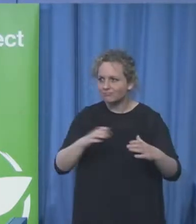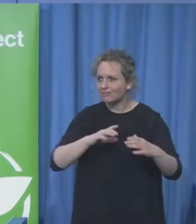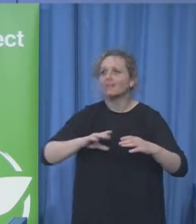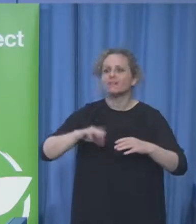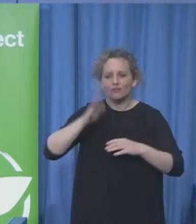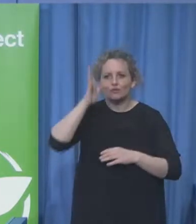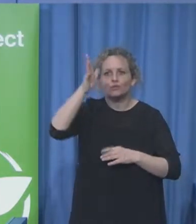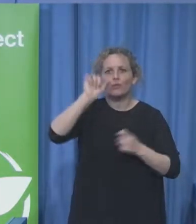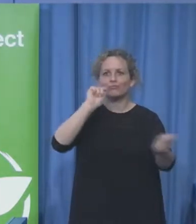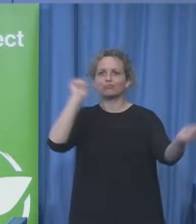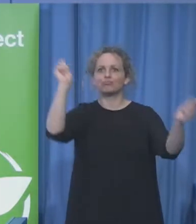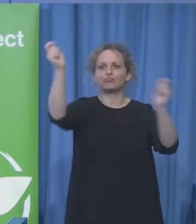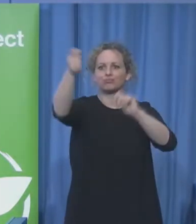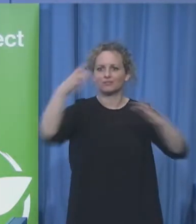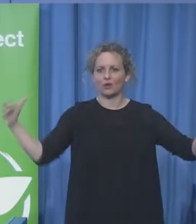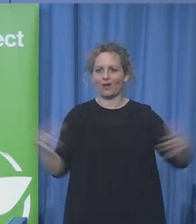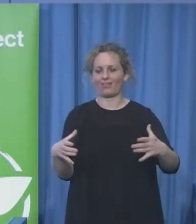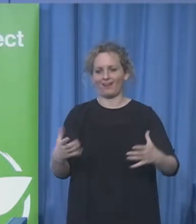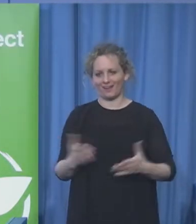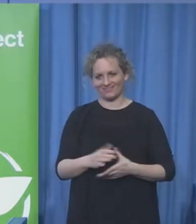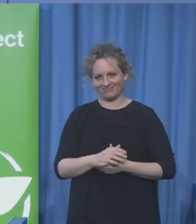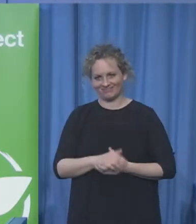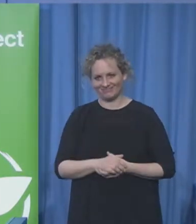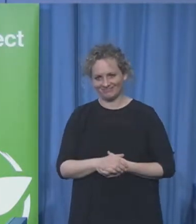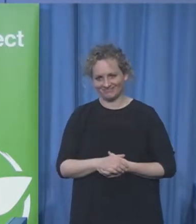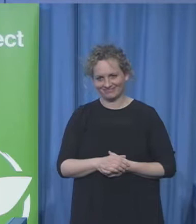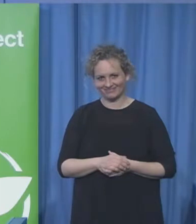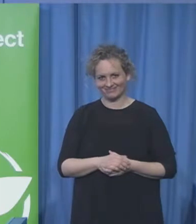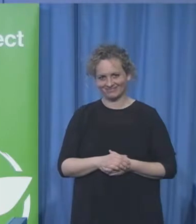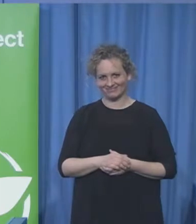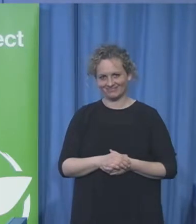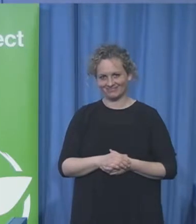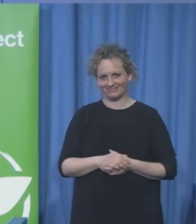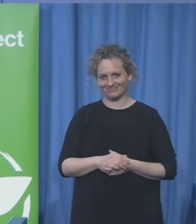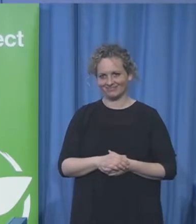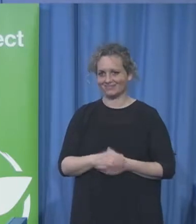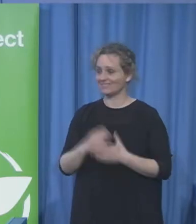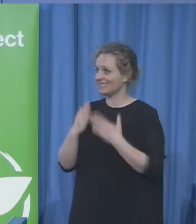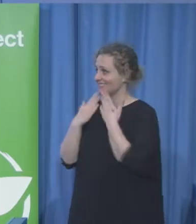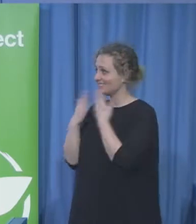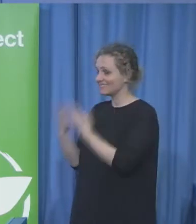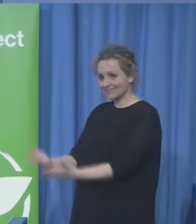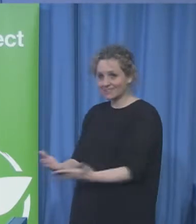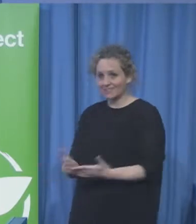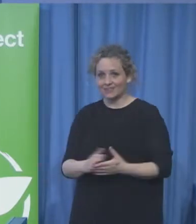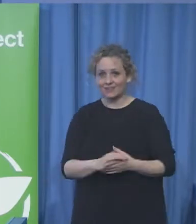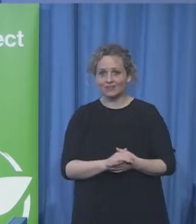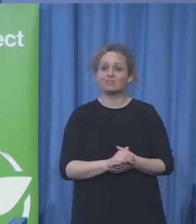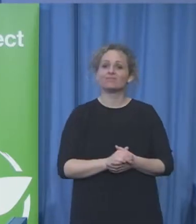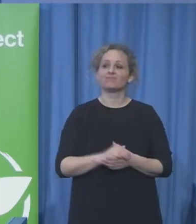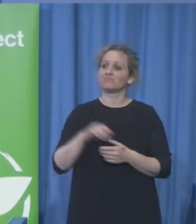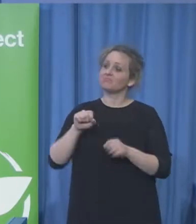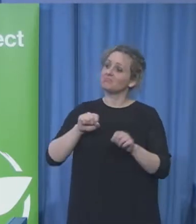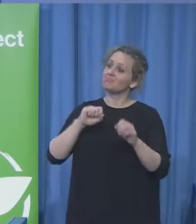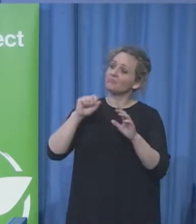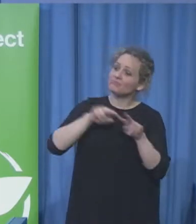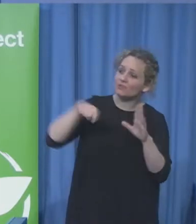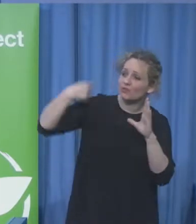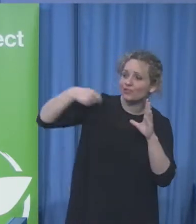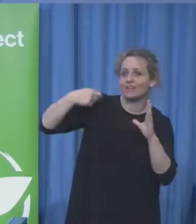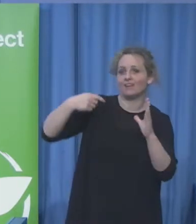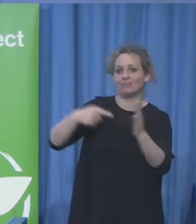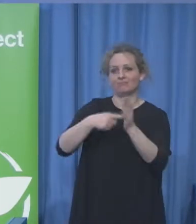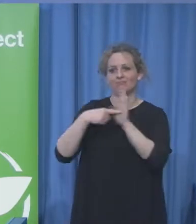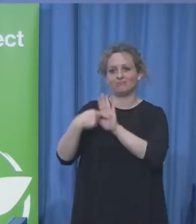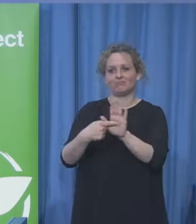So that was Dr. Victor Pineda talking about some new exciting initiatives and tools that cities can use for